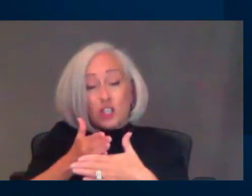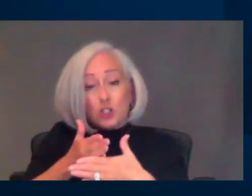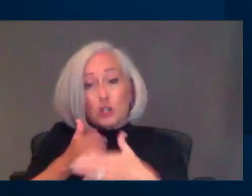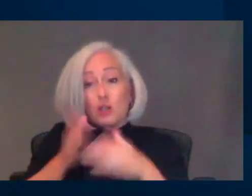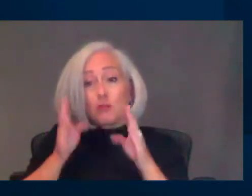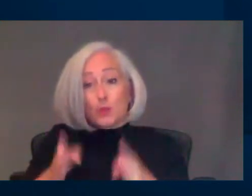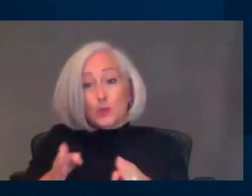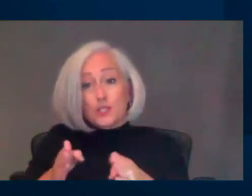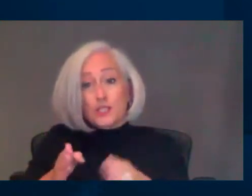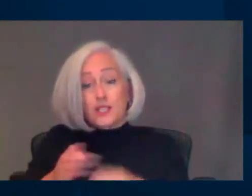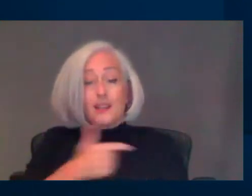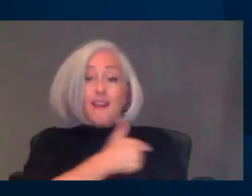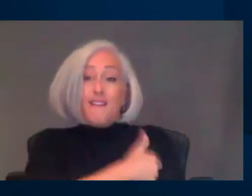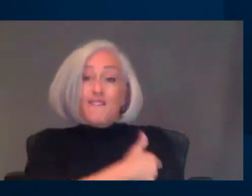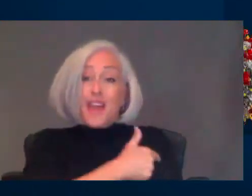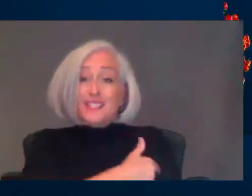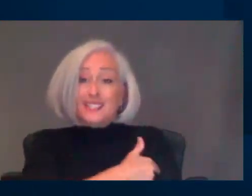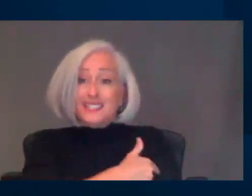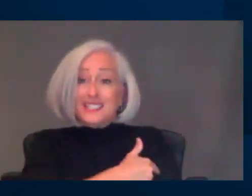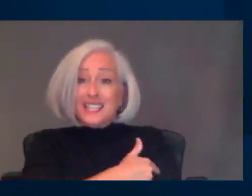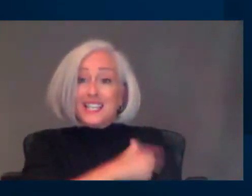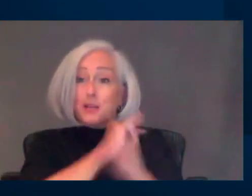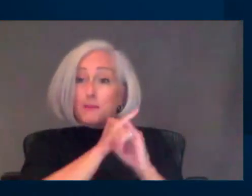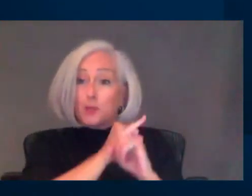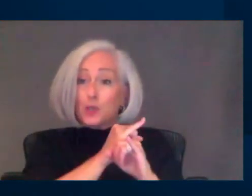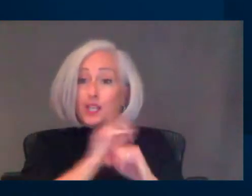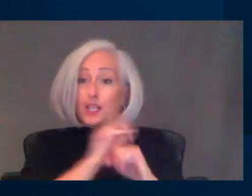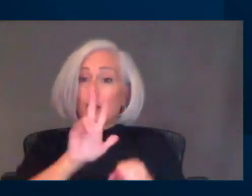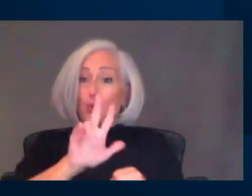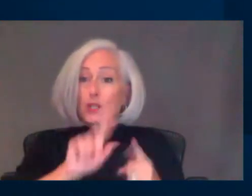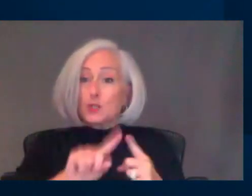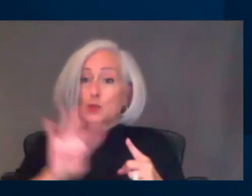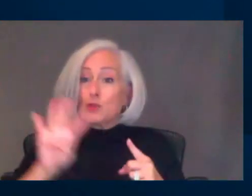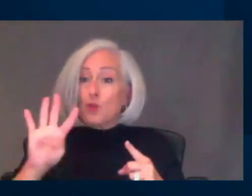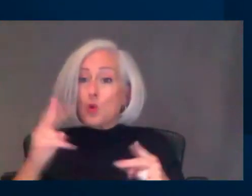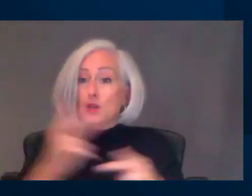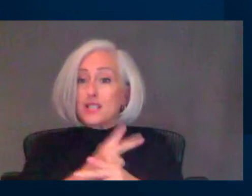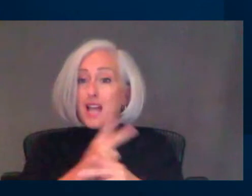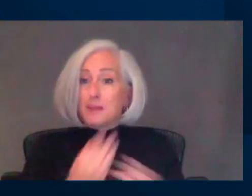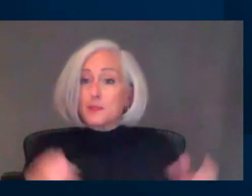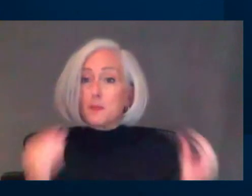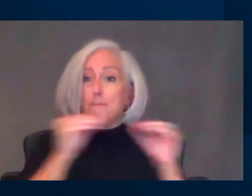can't change your DNA. It doesn't change your RNA.